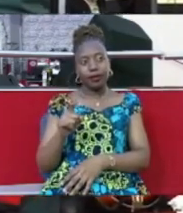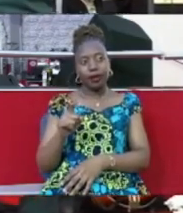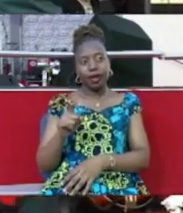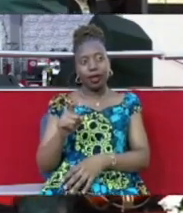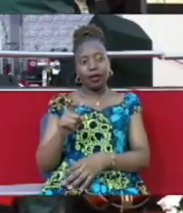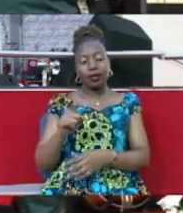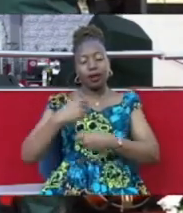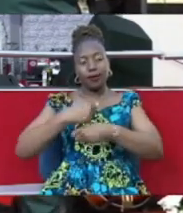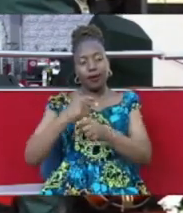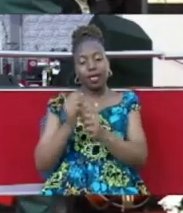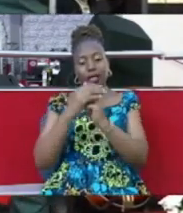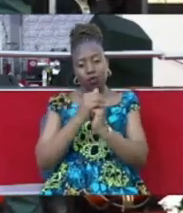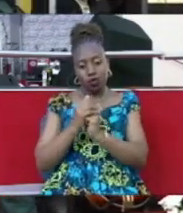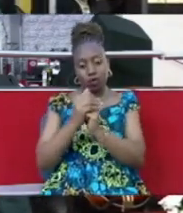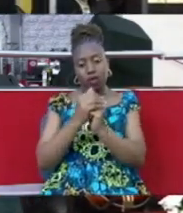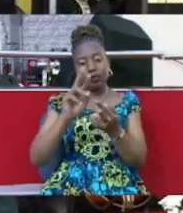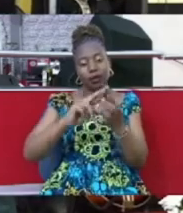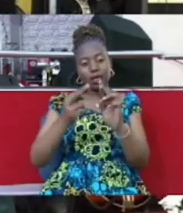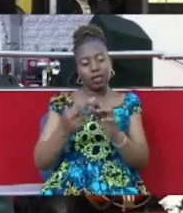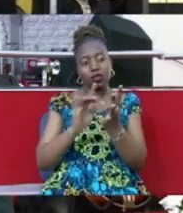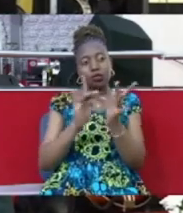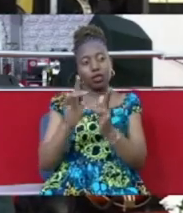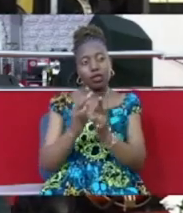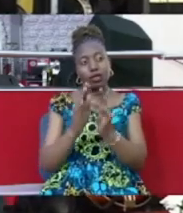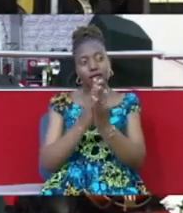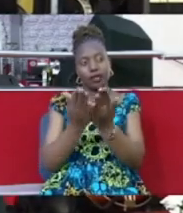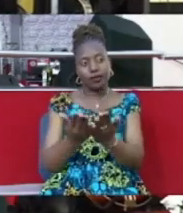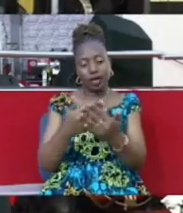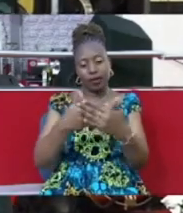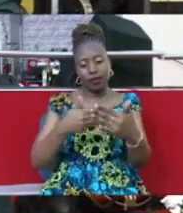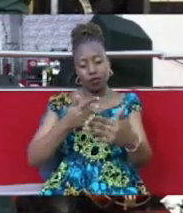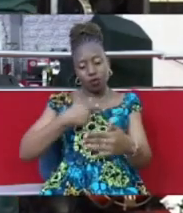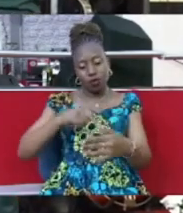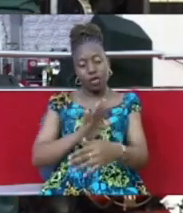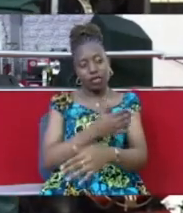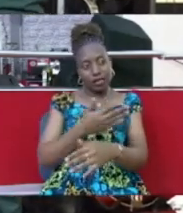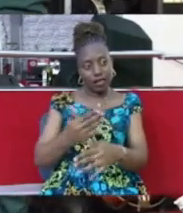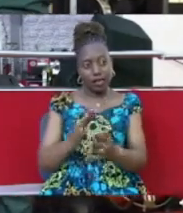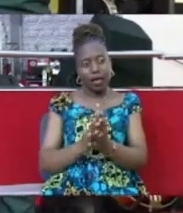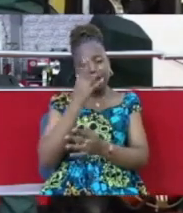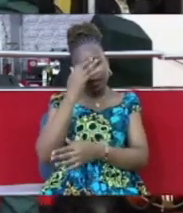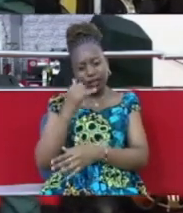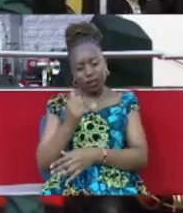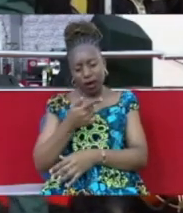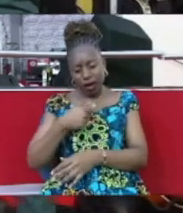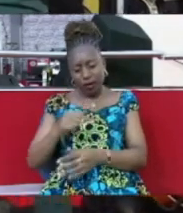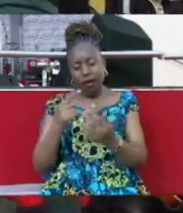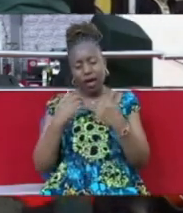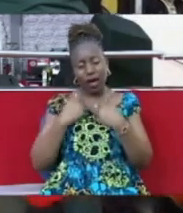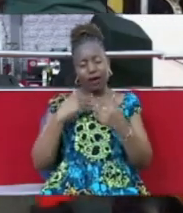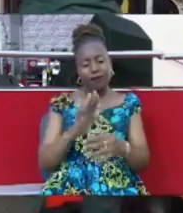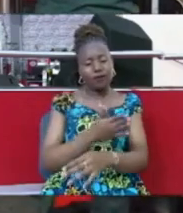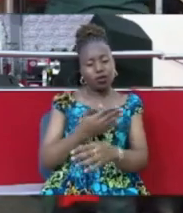we can sing it. Lazima tuipime na maandiko kabla kuimba. That's why you realize that there were songs that were sung